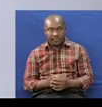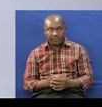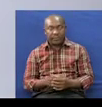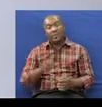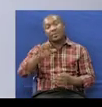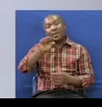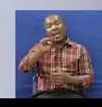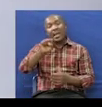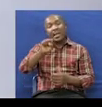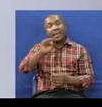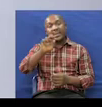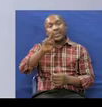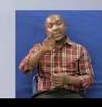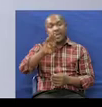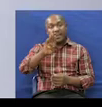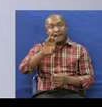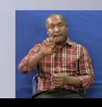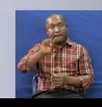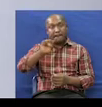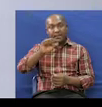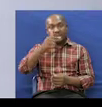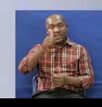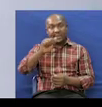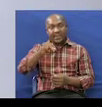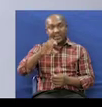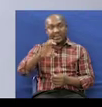substances that produce